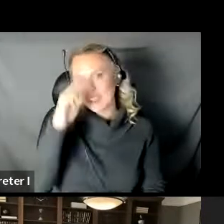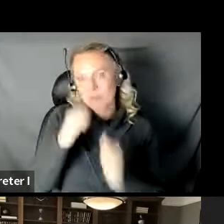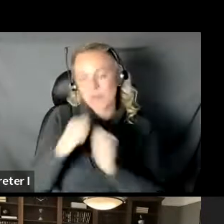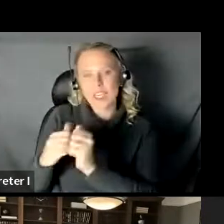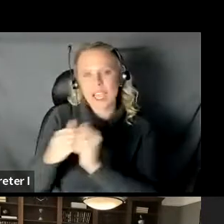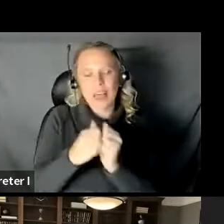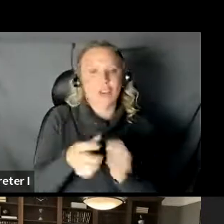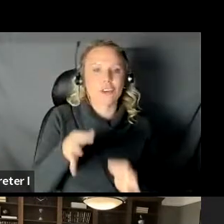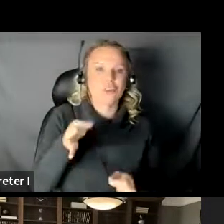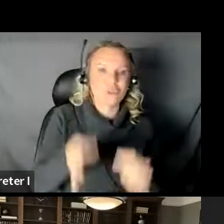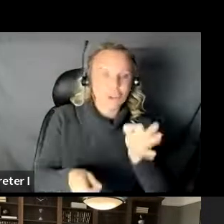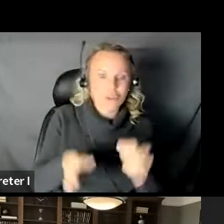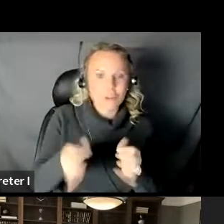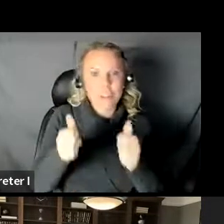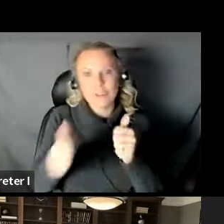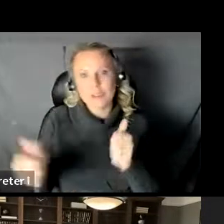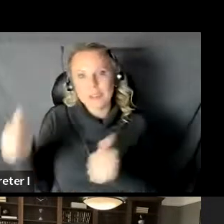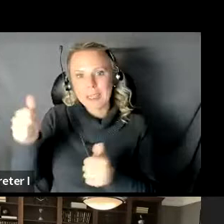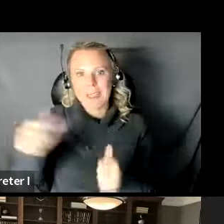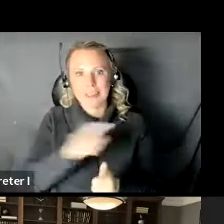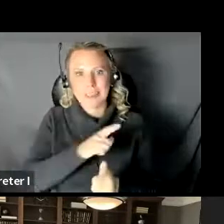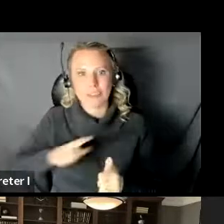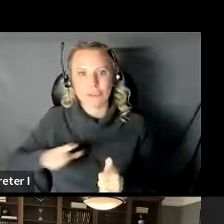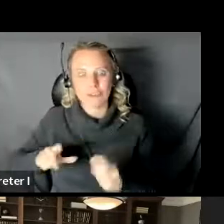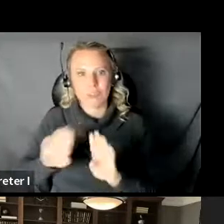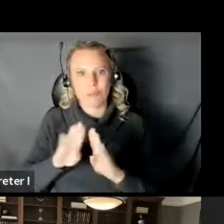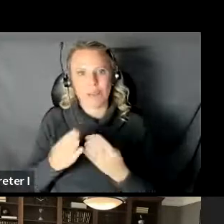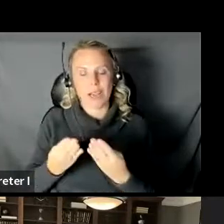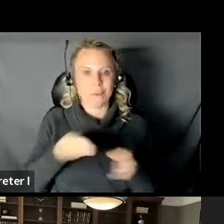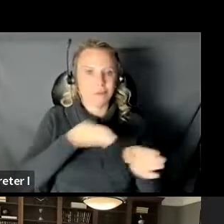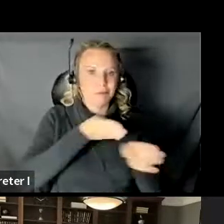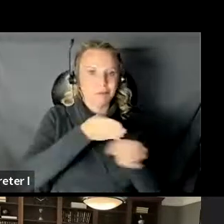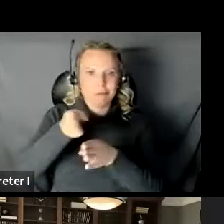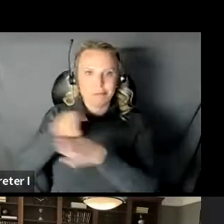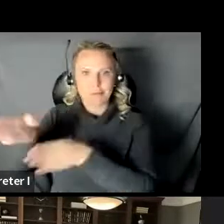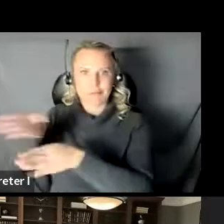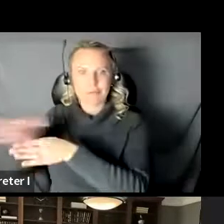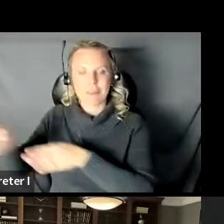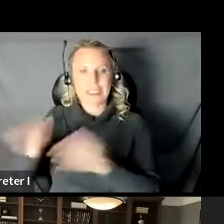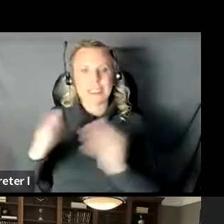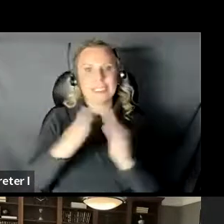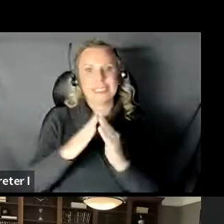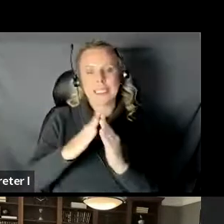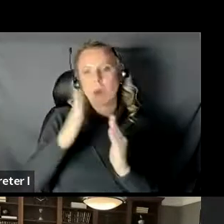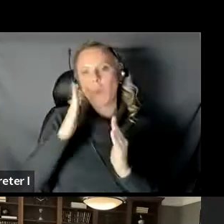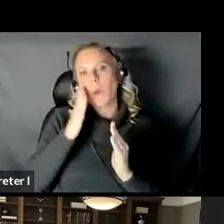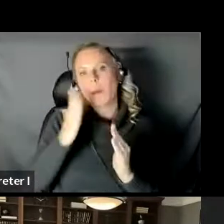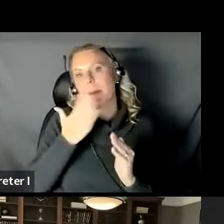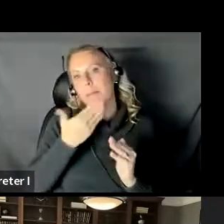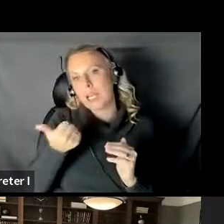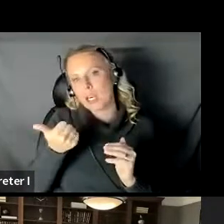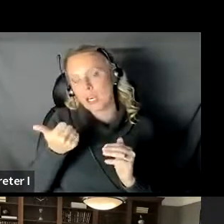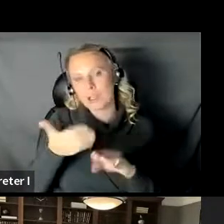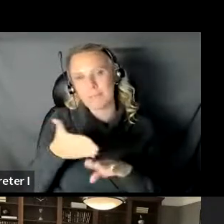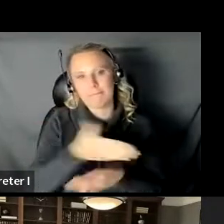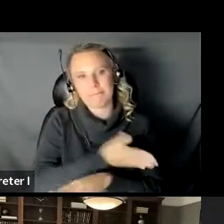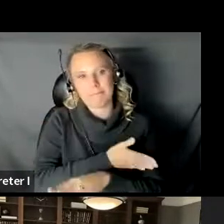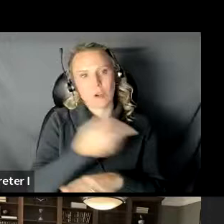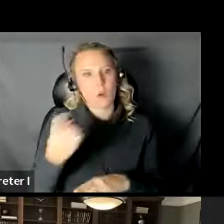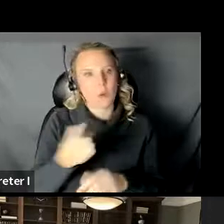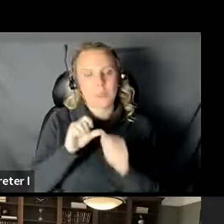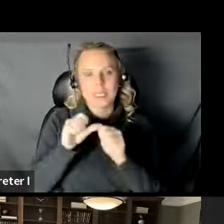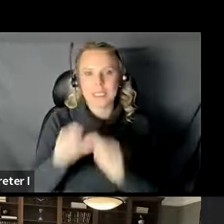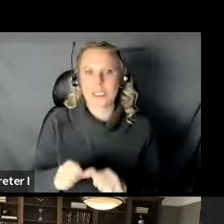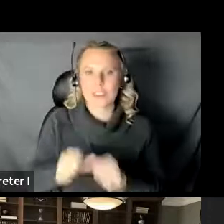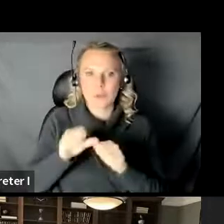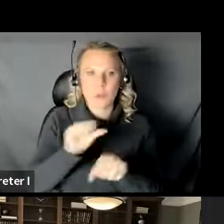the executive branch, and the legislative branch, moving forward, the city will be better because of this. And as always, we will continue